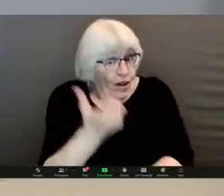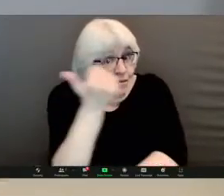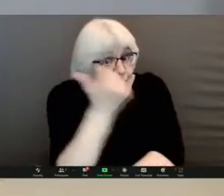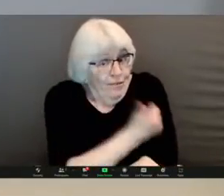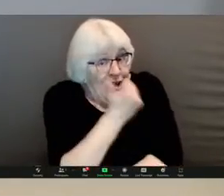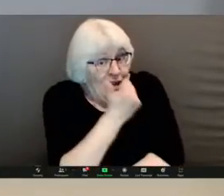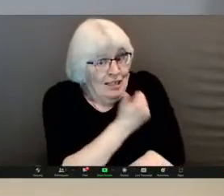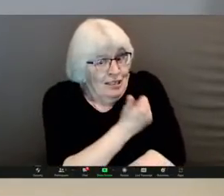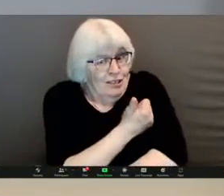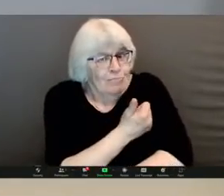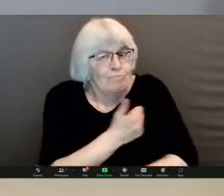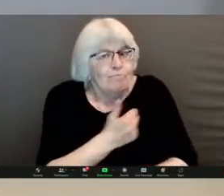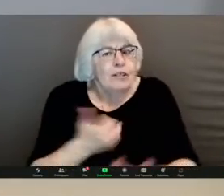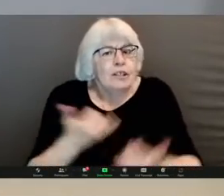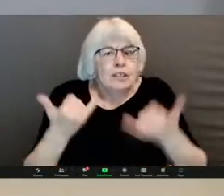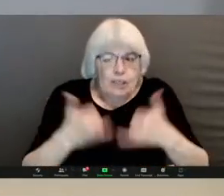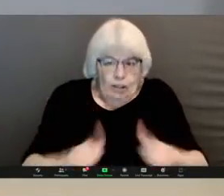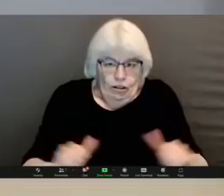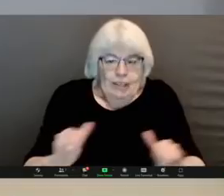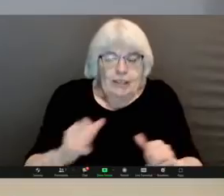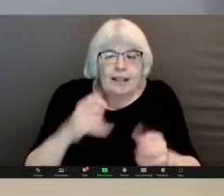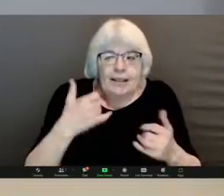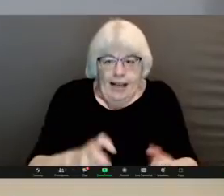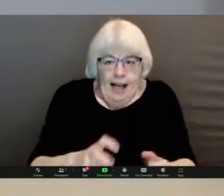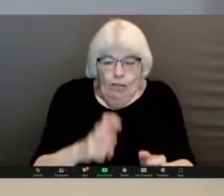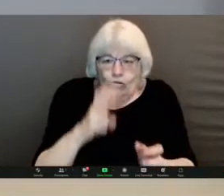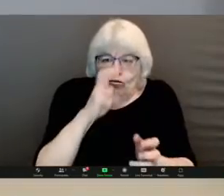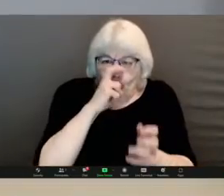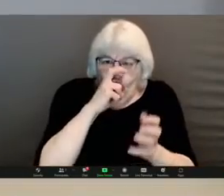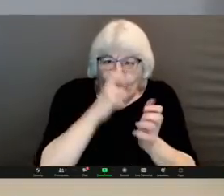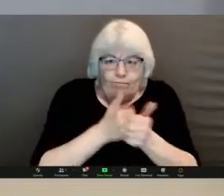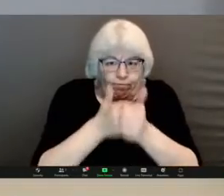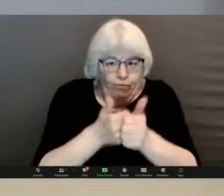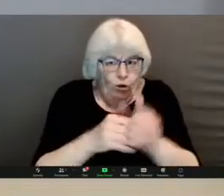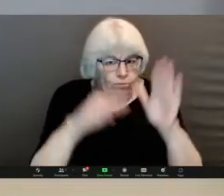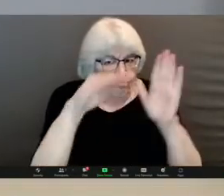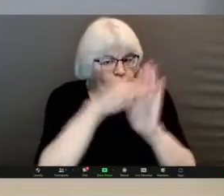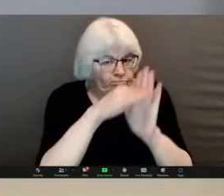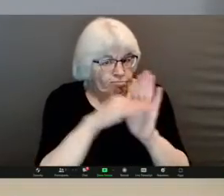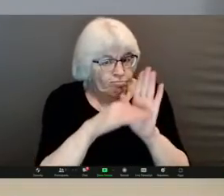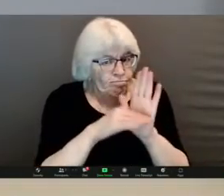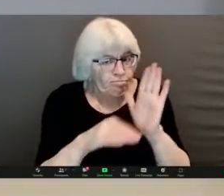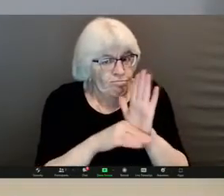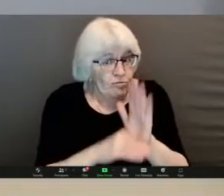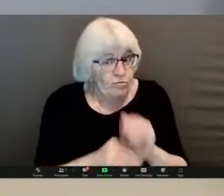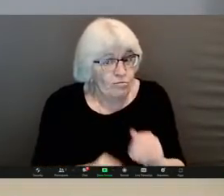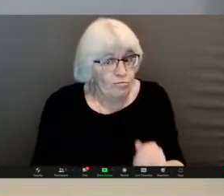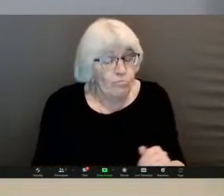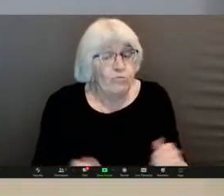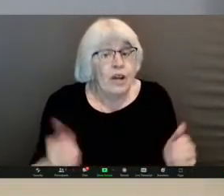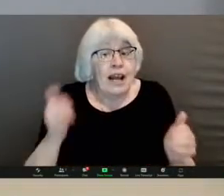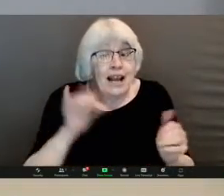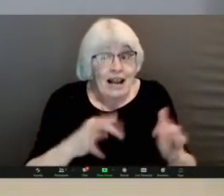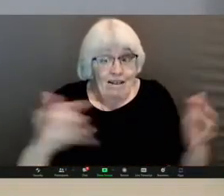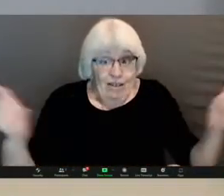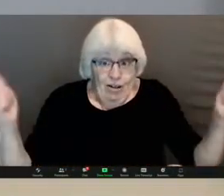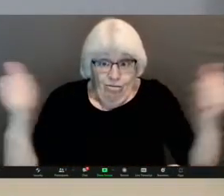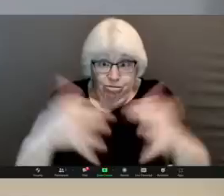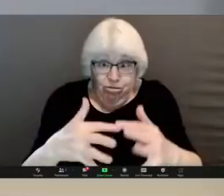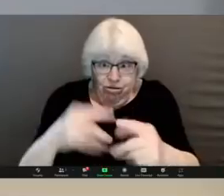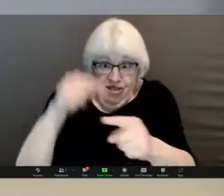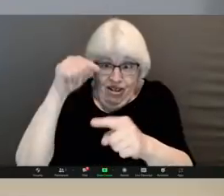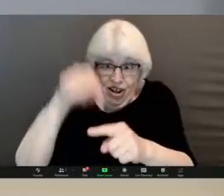Having events where all attendees are fully vaccinated does lower the risk significantly. However, it does not make an event or venue on its